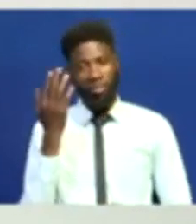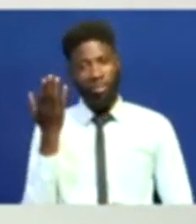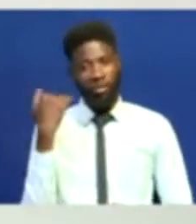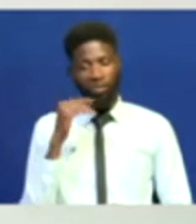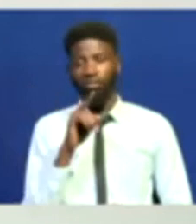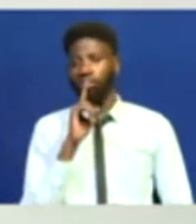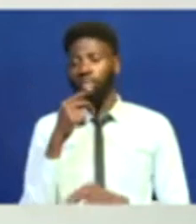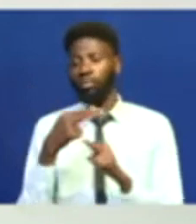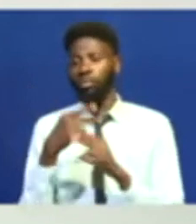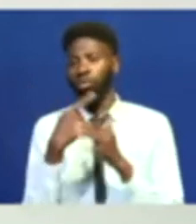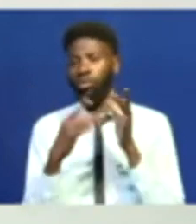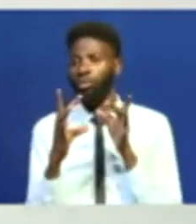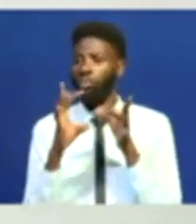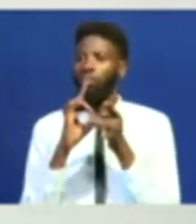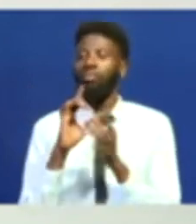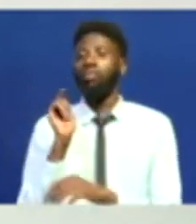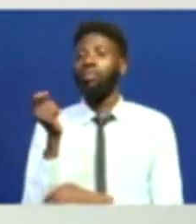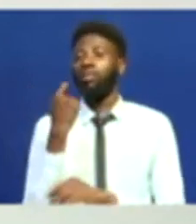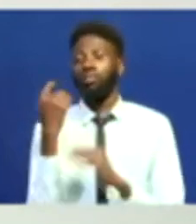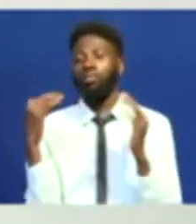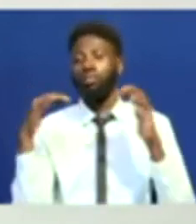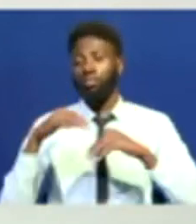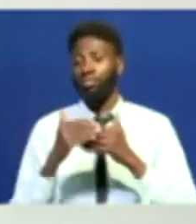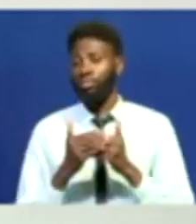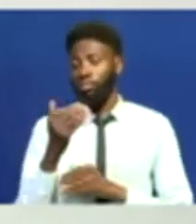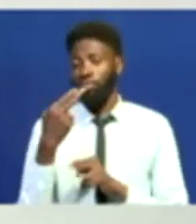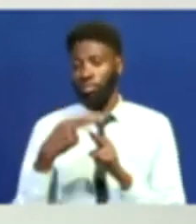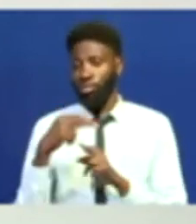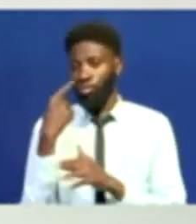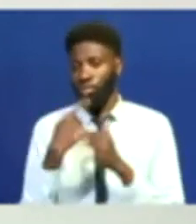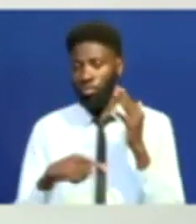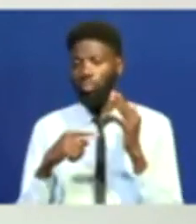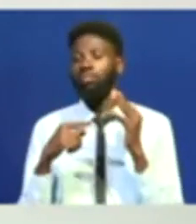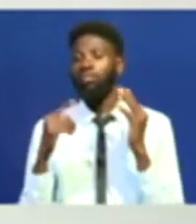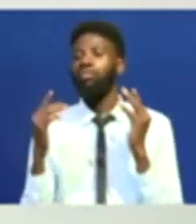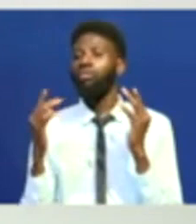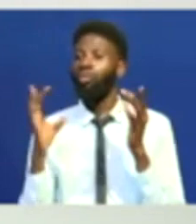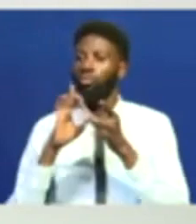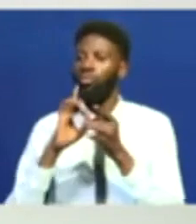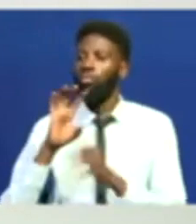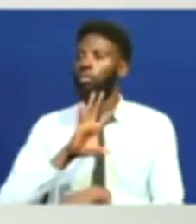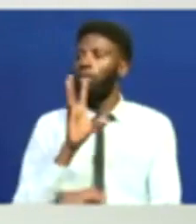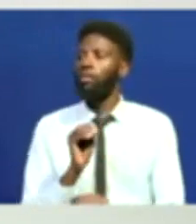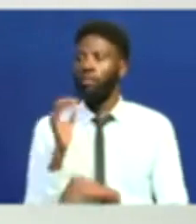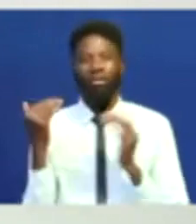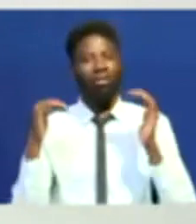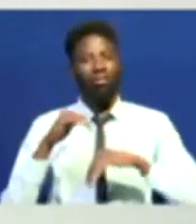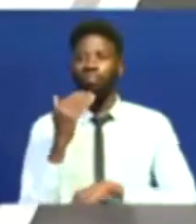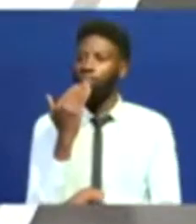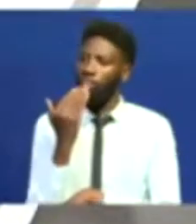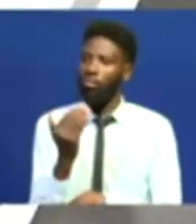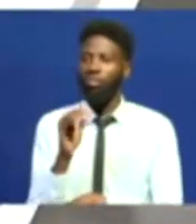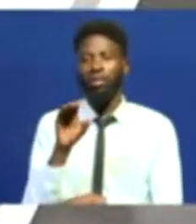Summit, but now, from now going forward, it's going to be known as Connected Africa Summit. Thank you very much indeed, Bwana